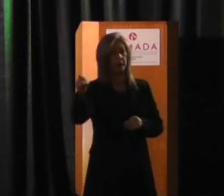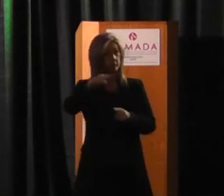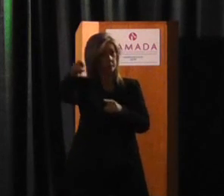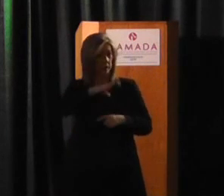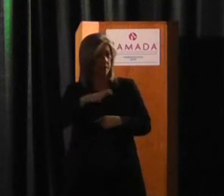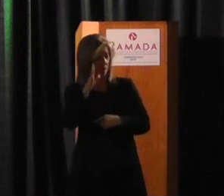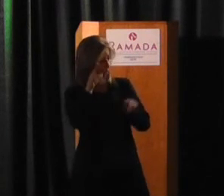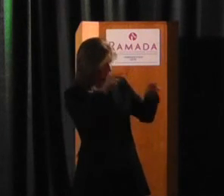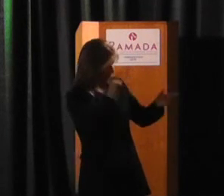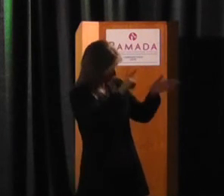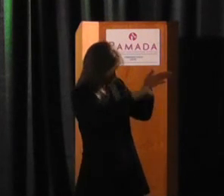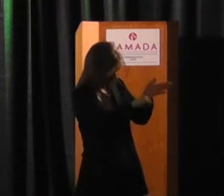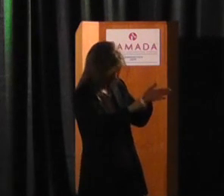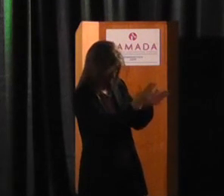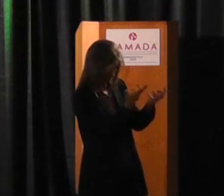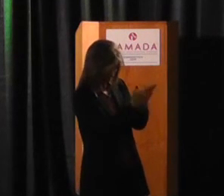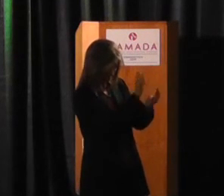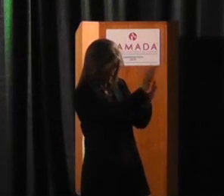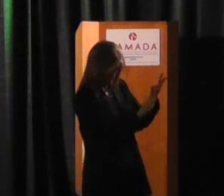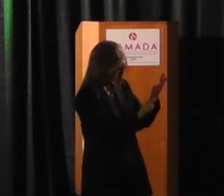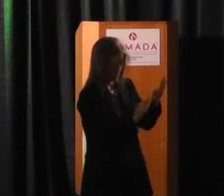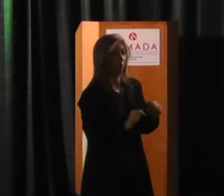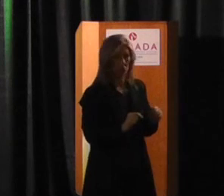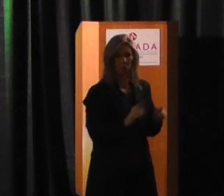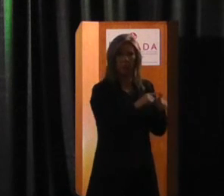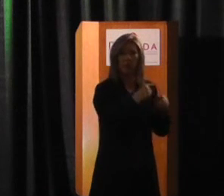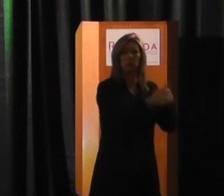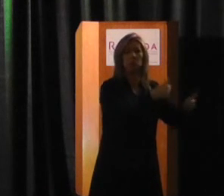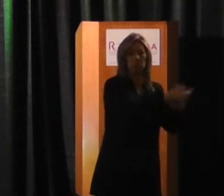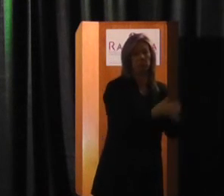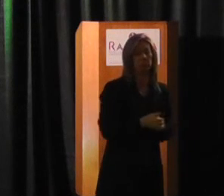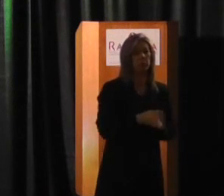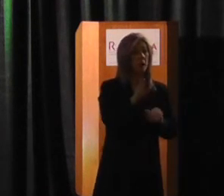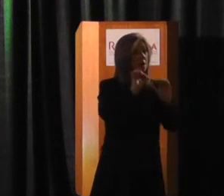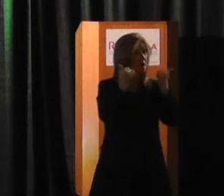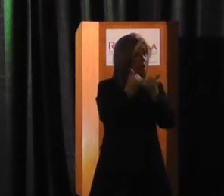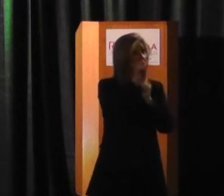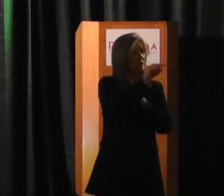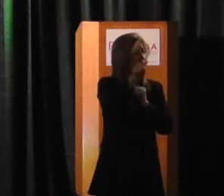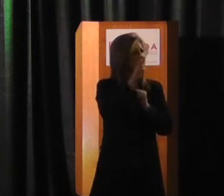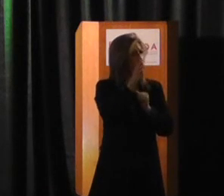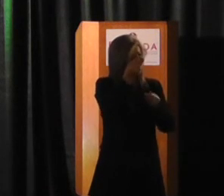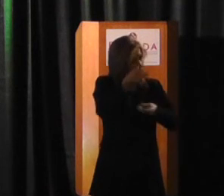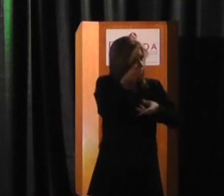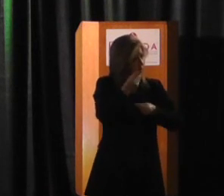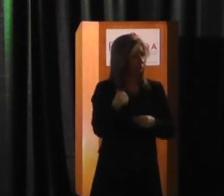met. Agencies who have a list of inclusive employers can backdoor this process by working with us directly and providing us with a